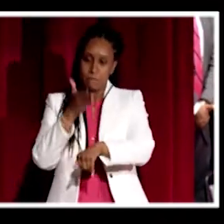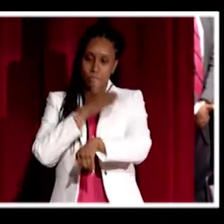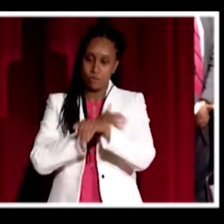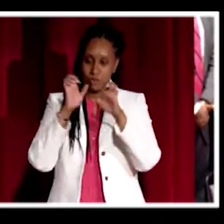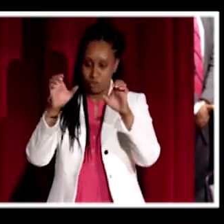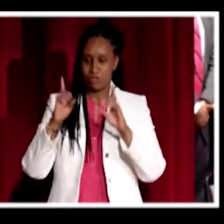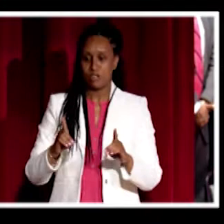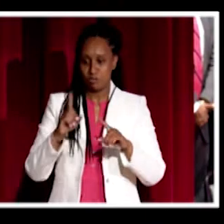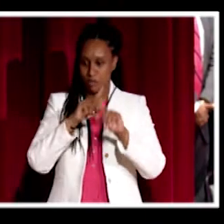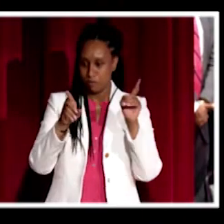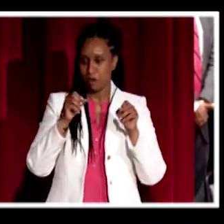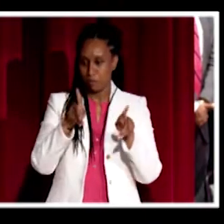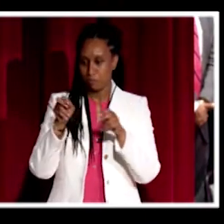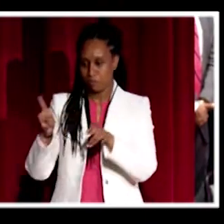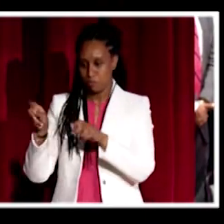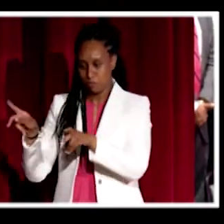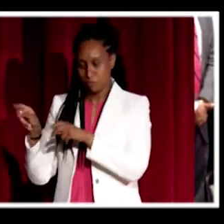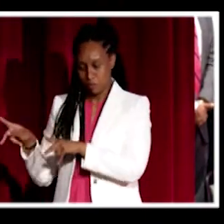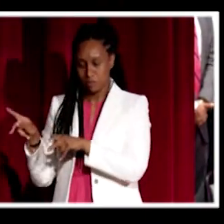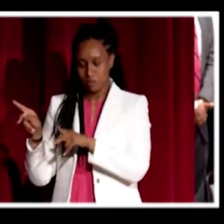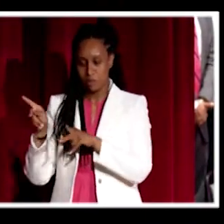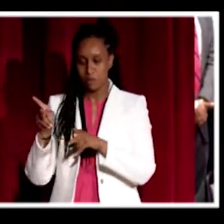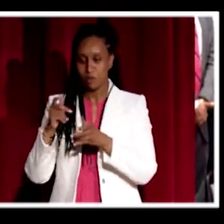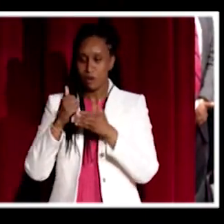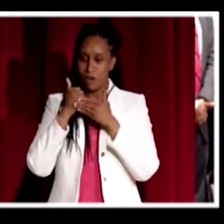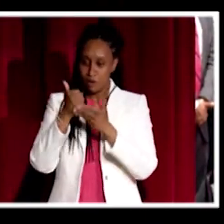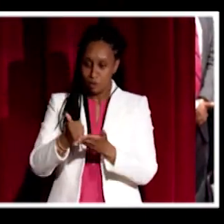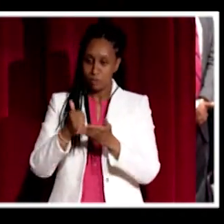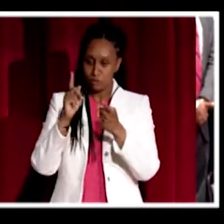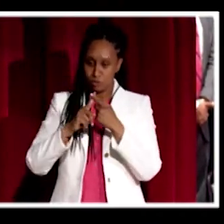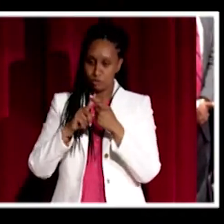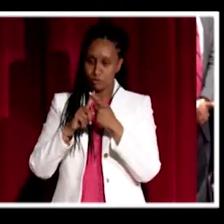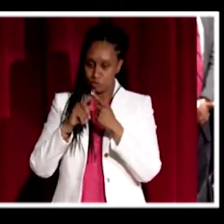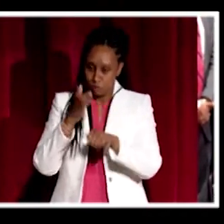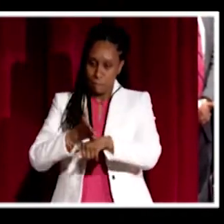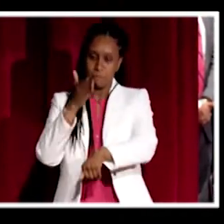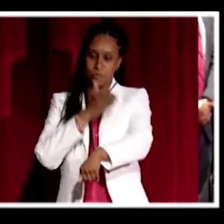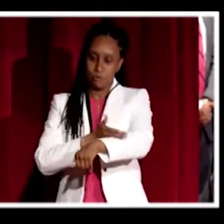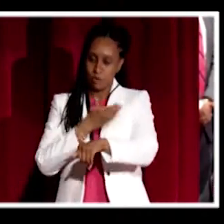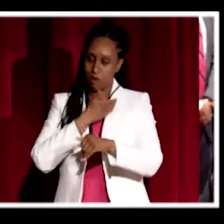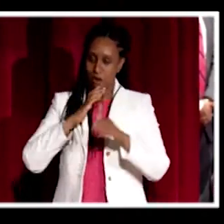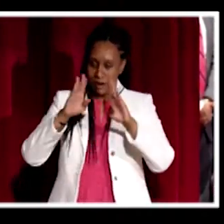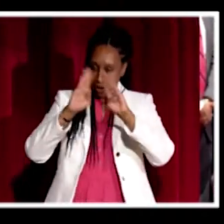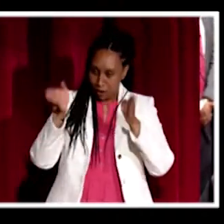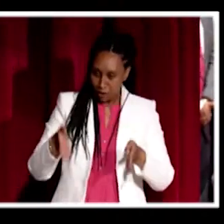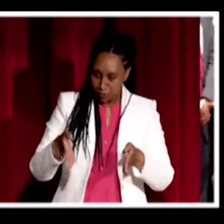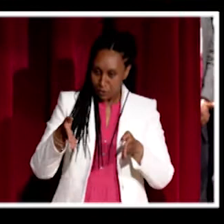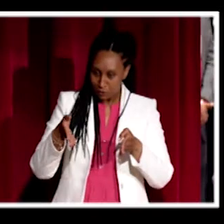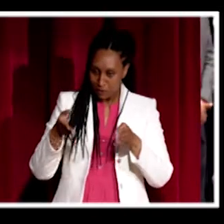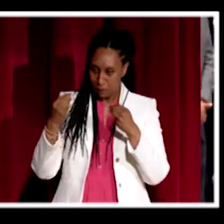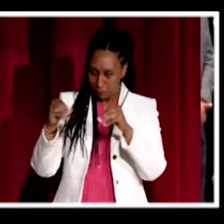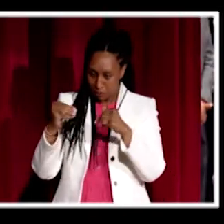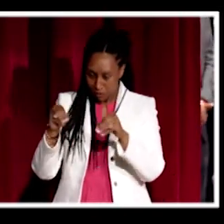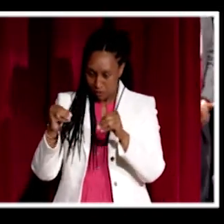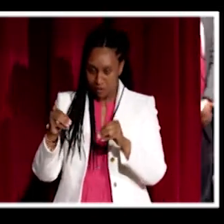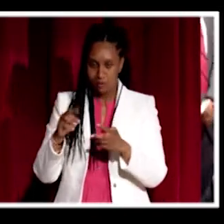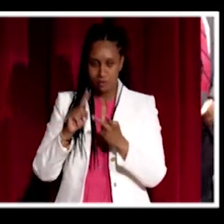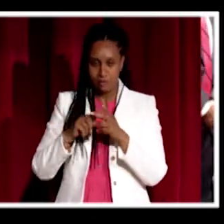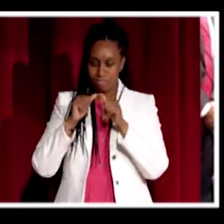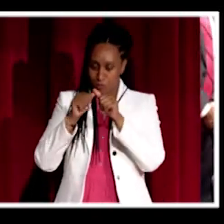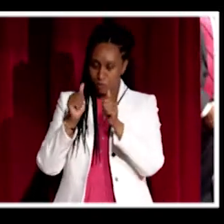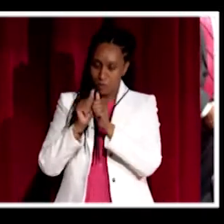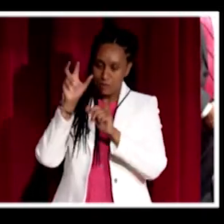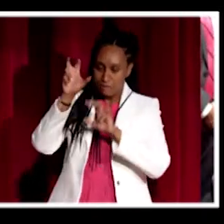educational opportunity, strengthening the district's housing market, continuing strategic